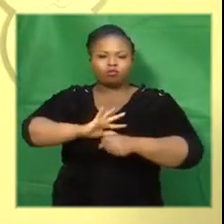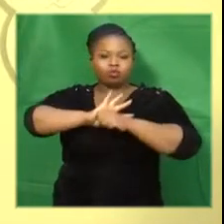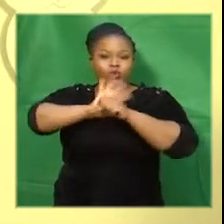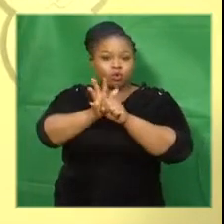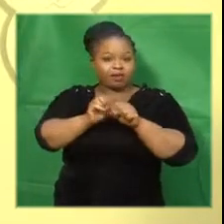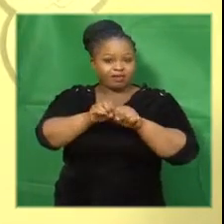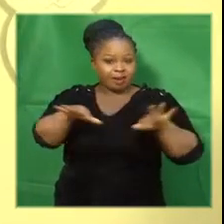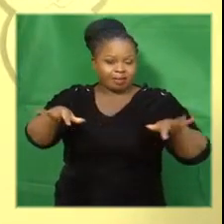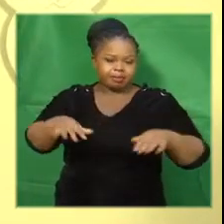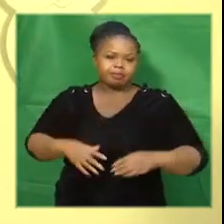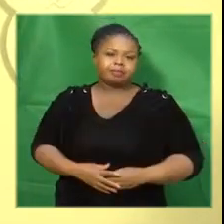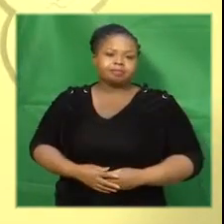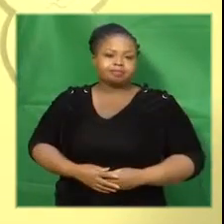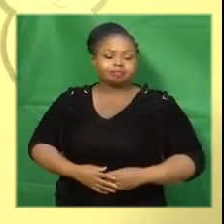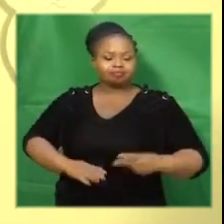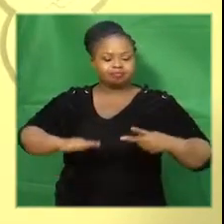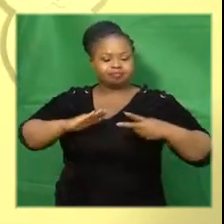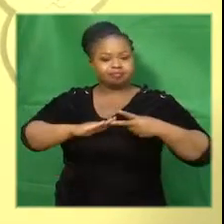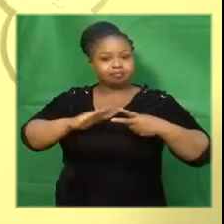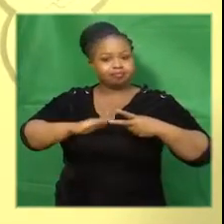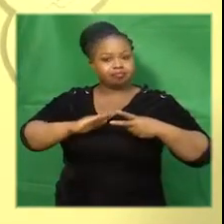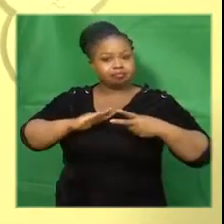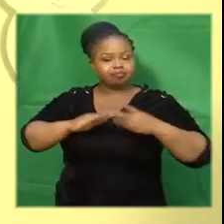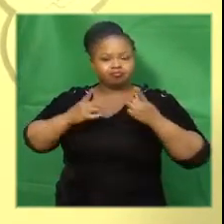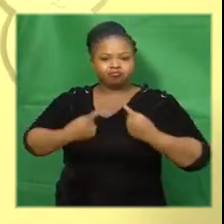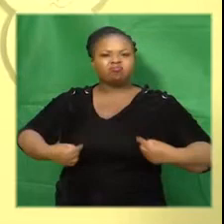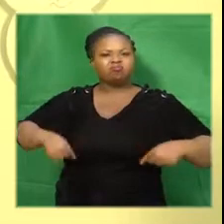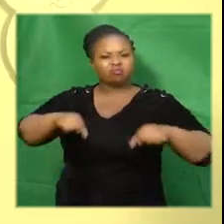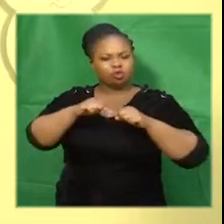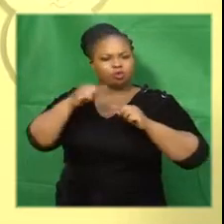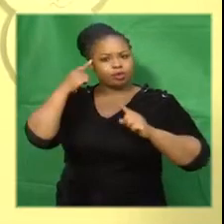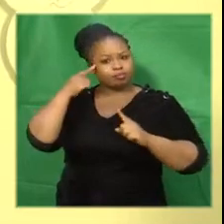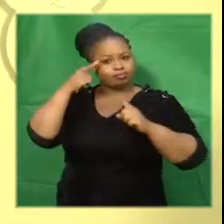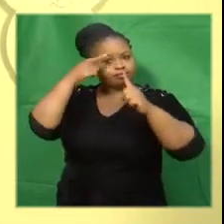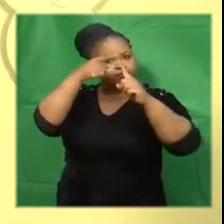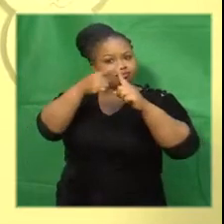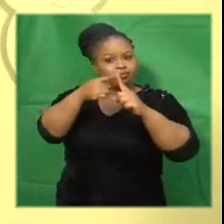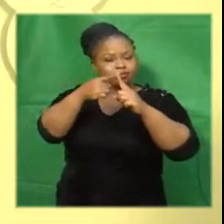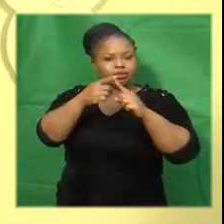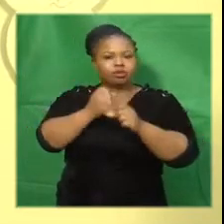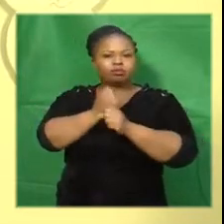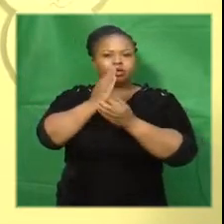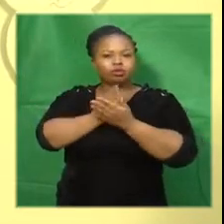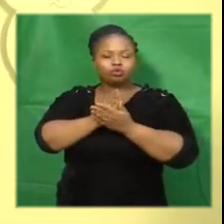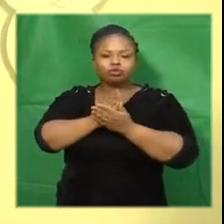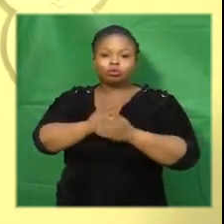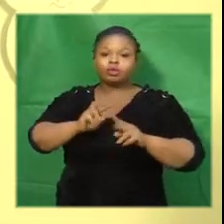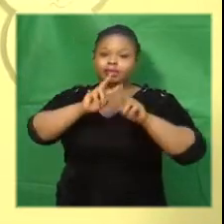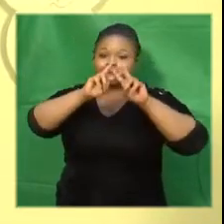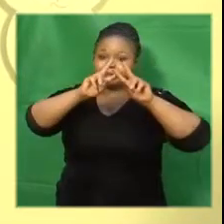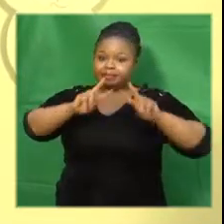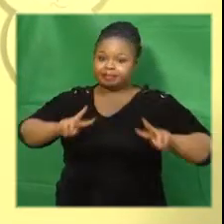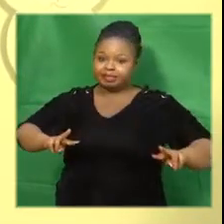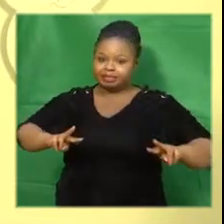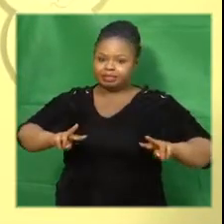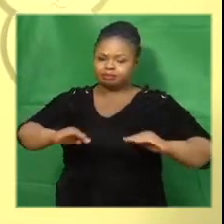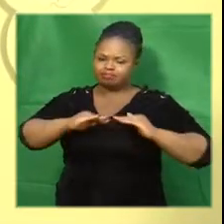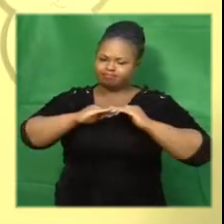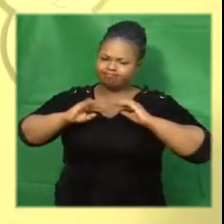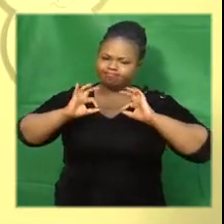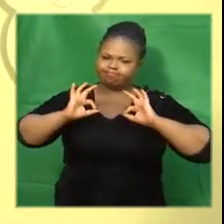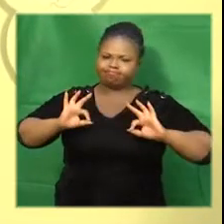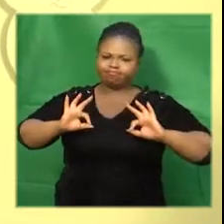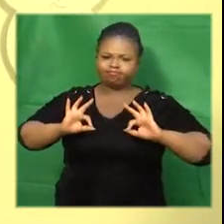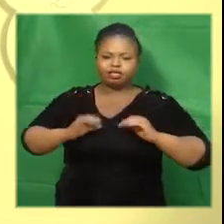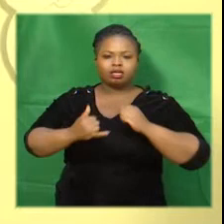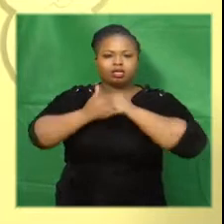Secondly, we are working to ensure that there is peace and stability in our